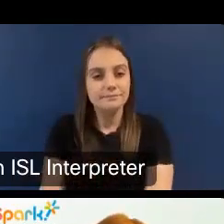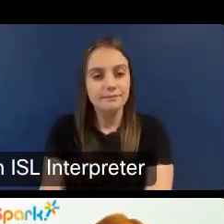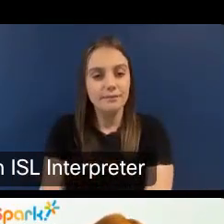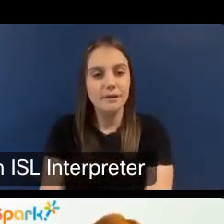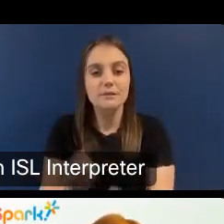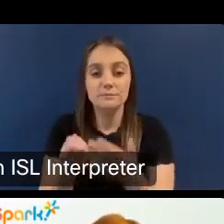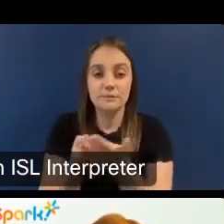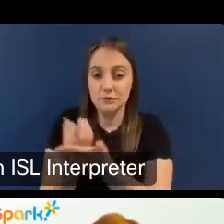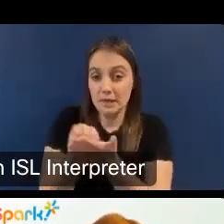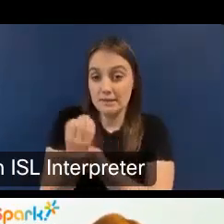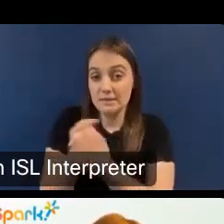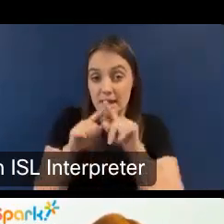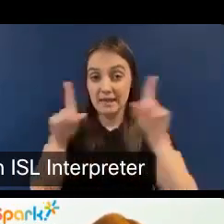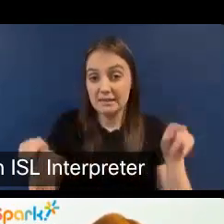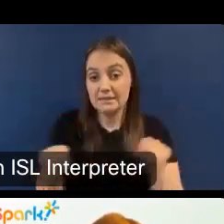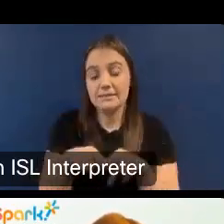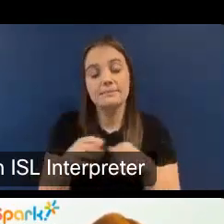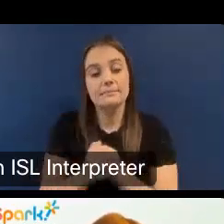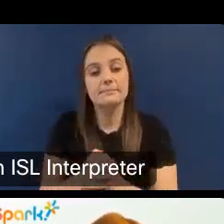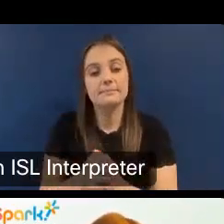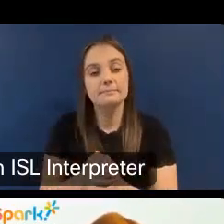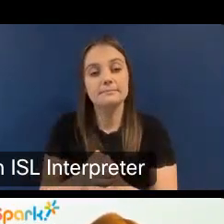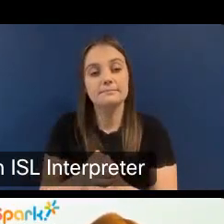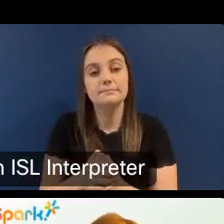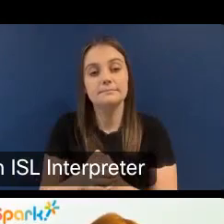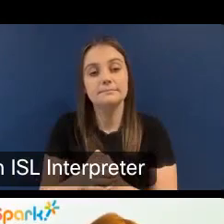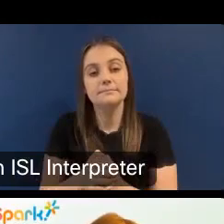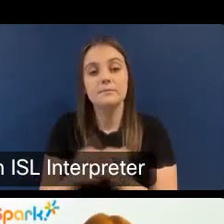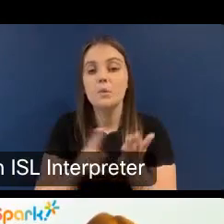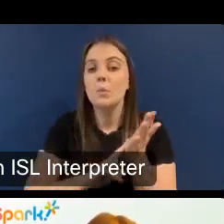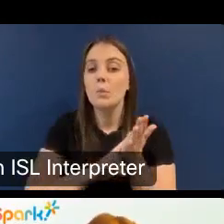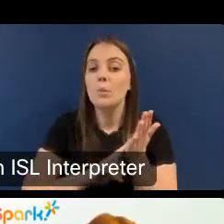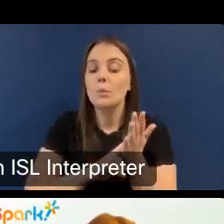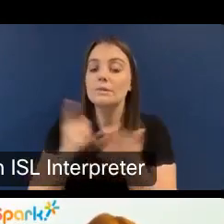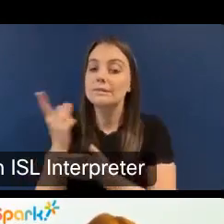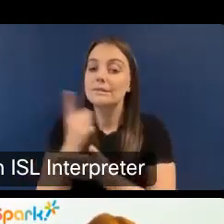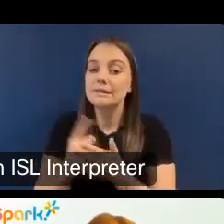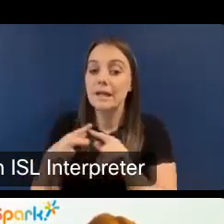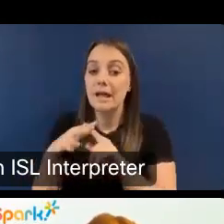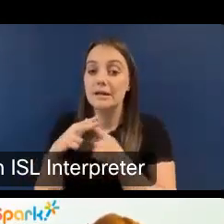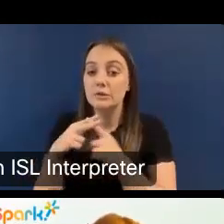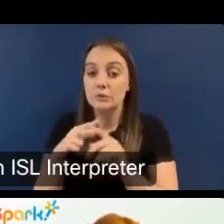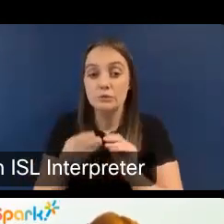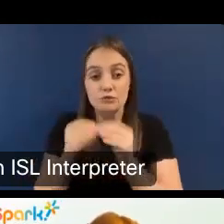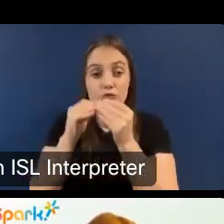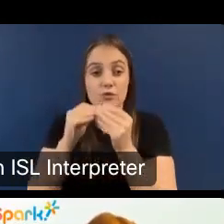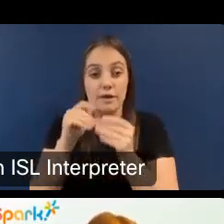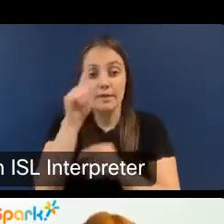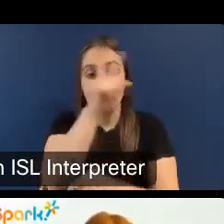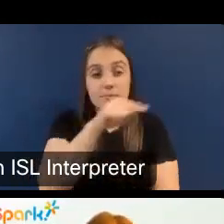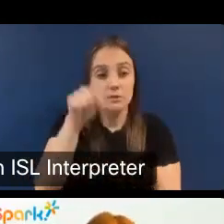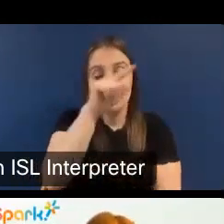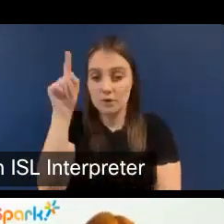that, which is basically we use those kind of design tools to kind of create those circles and map it out